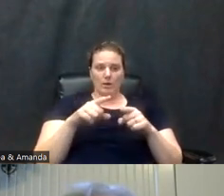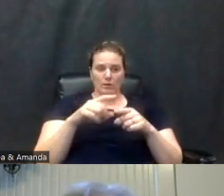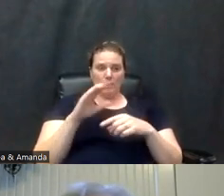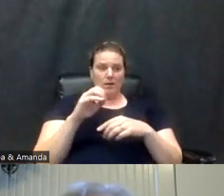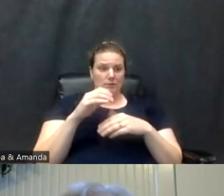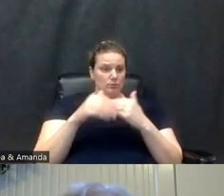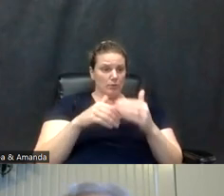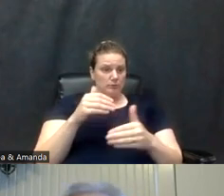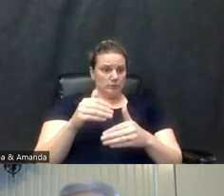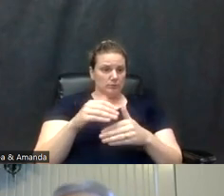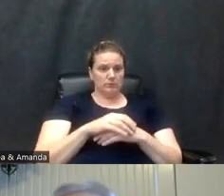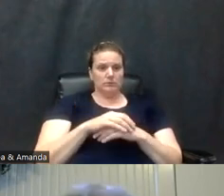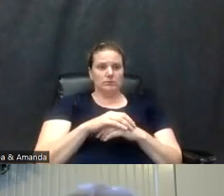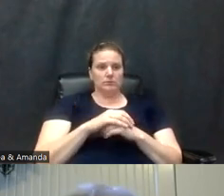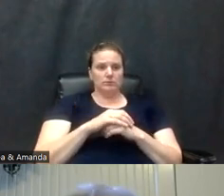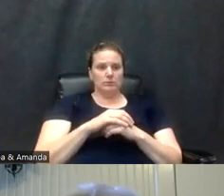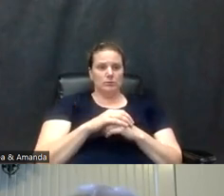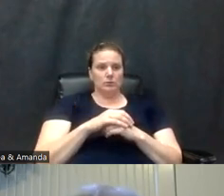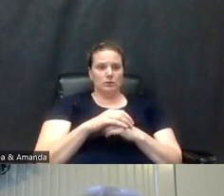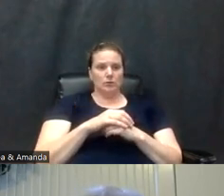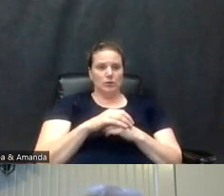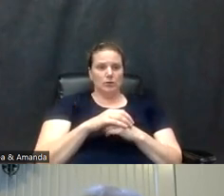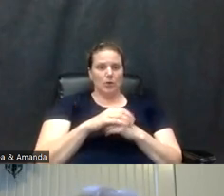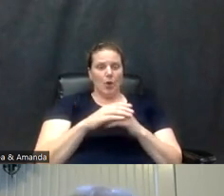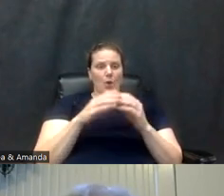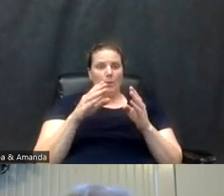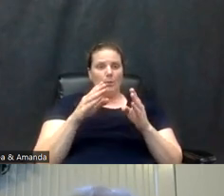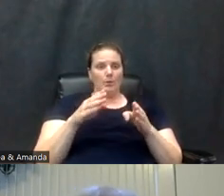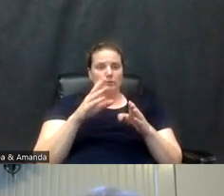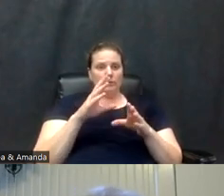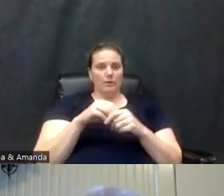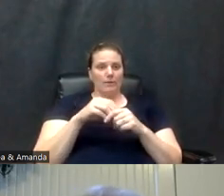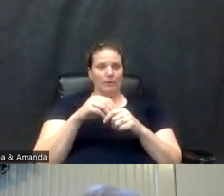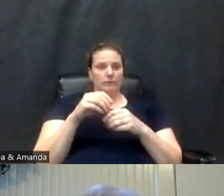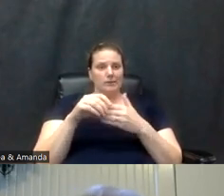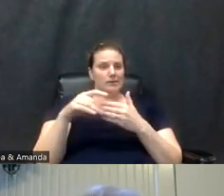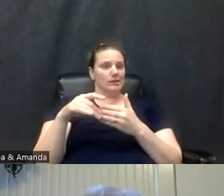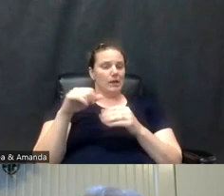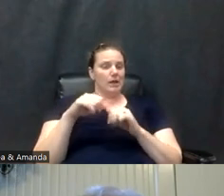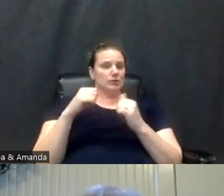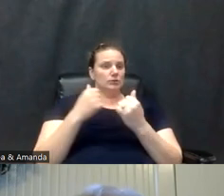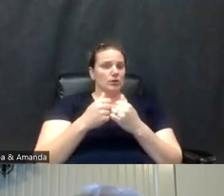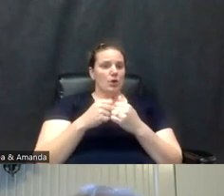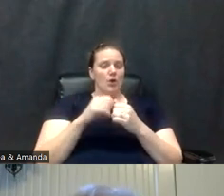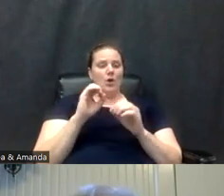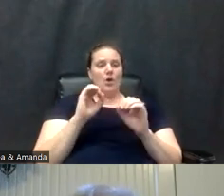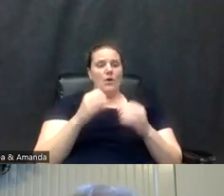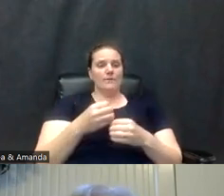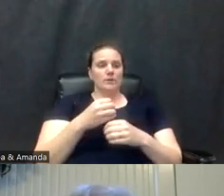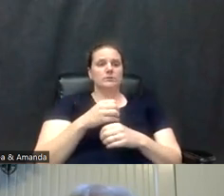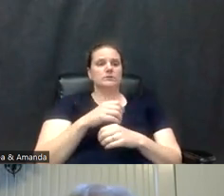process. So then the person who heads the agency, that the agency is called the Office of Independent